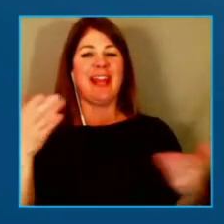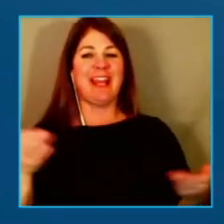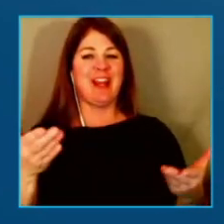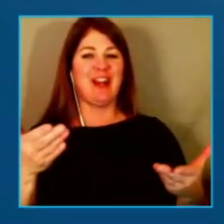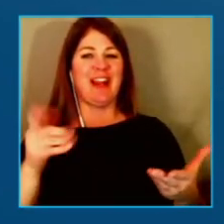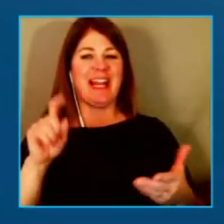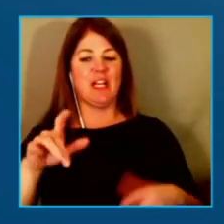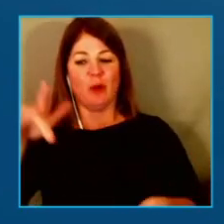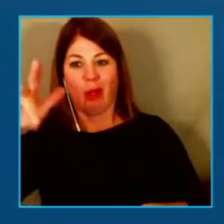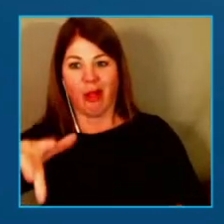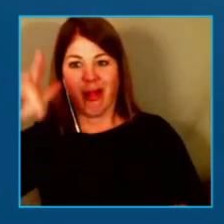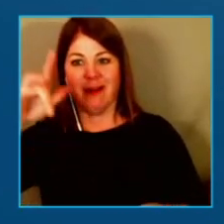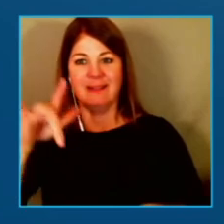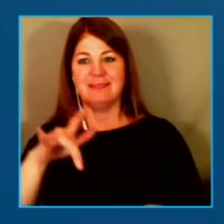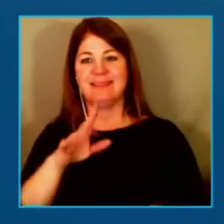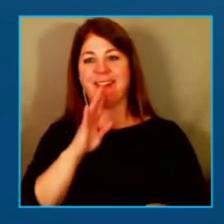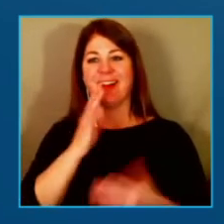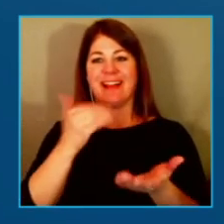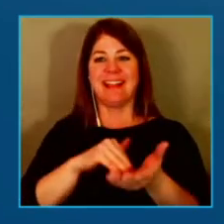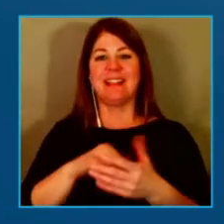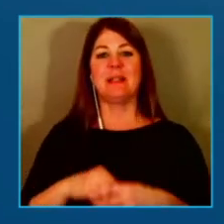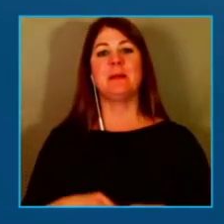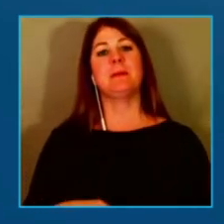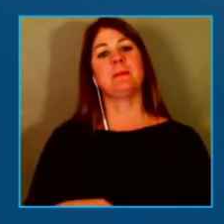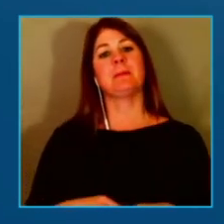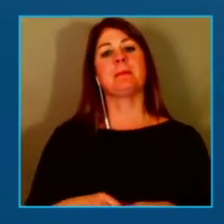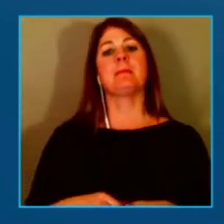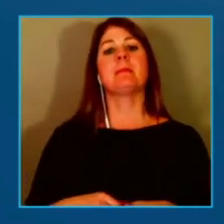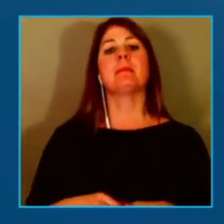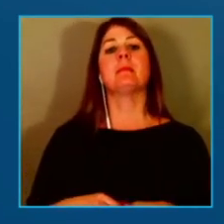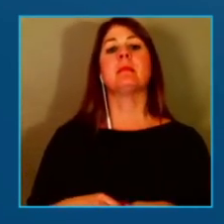look. I call her back. Yeah,